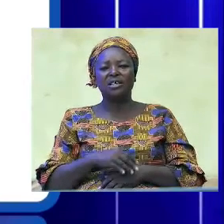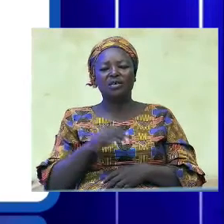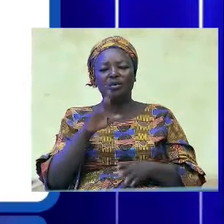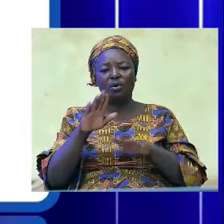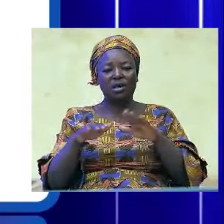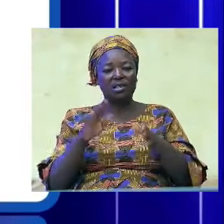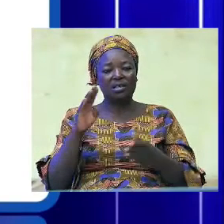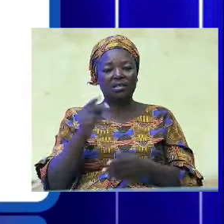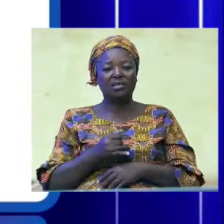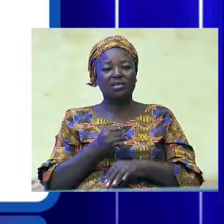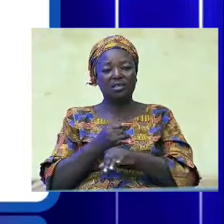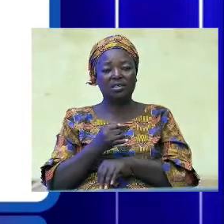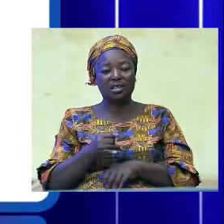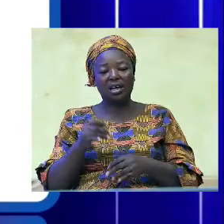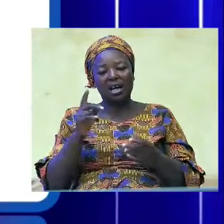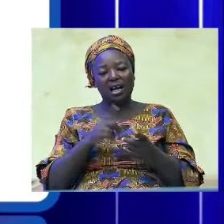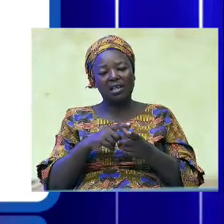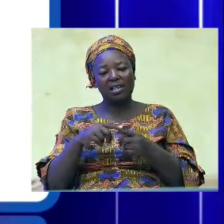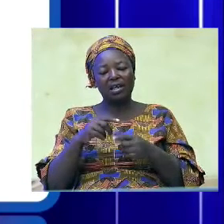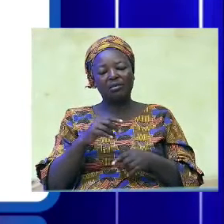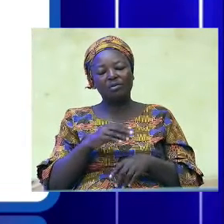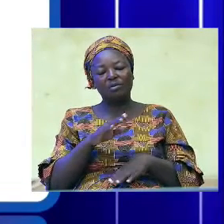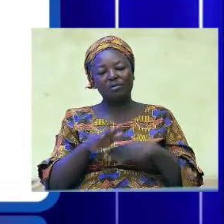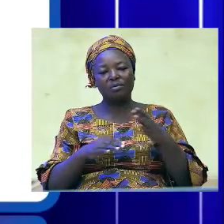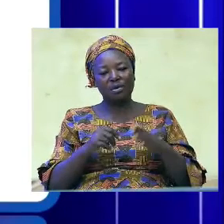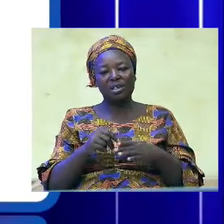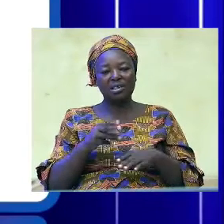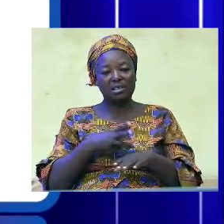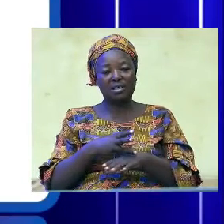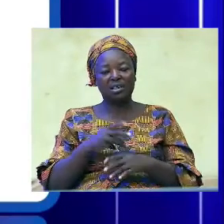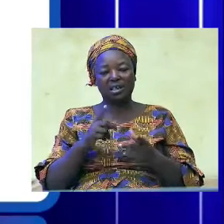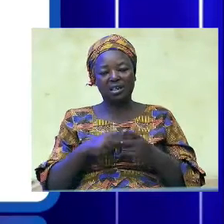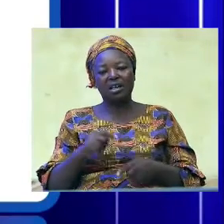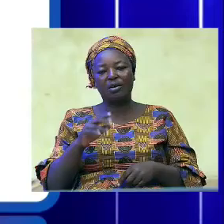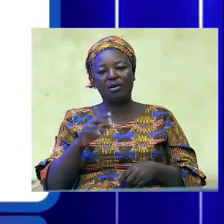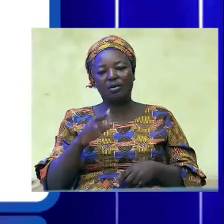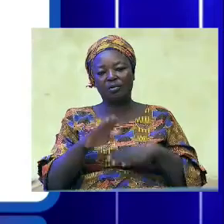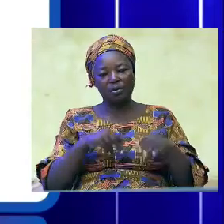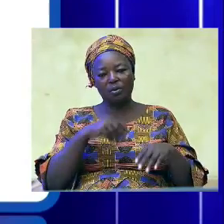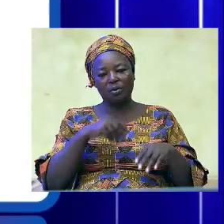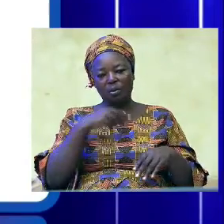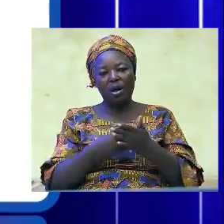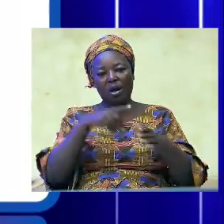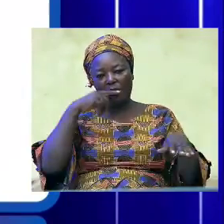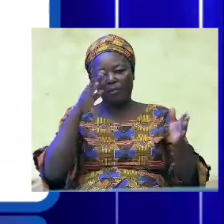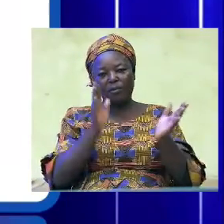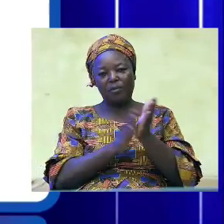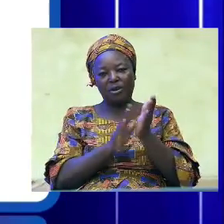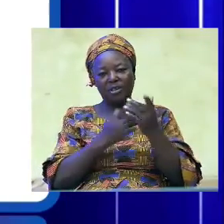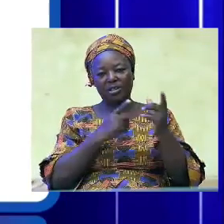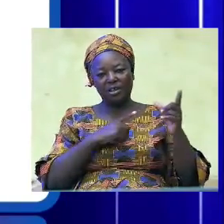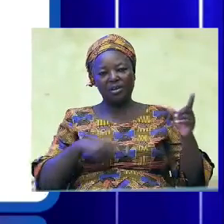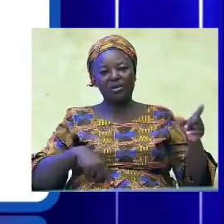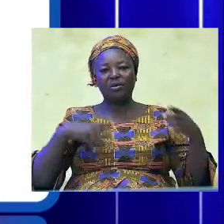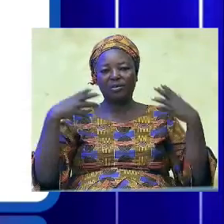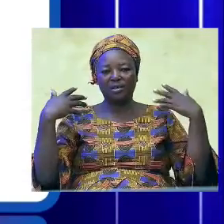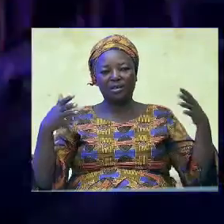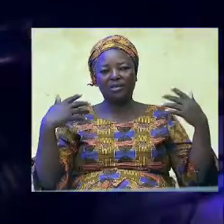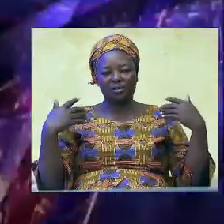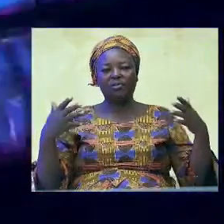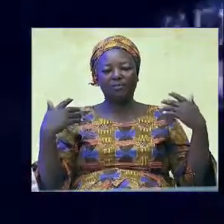walk perfectly now. Praise the Lord. We now return to the state